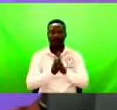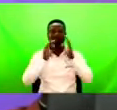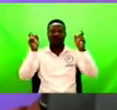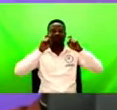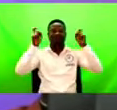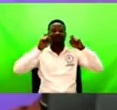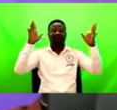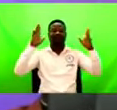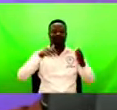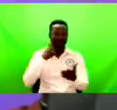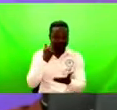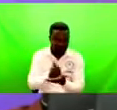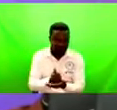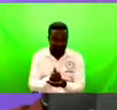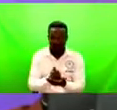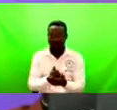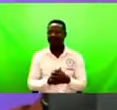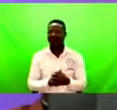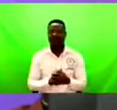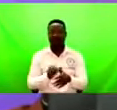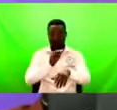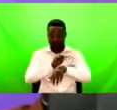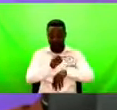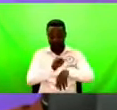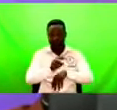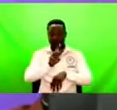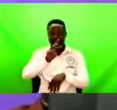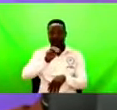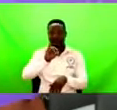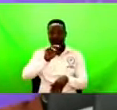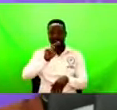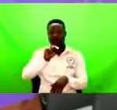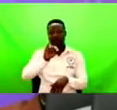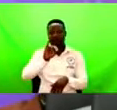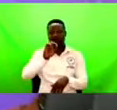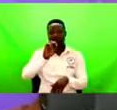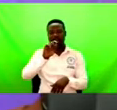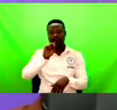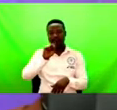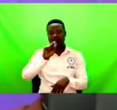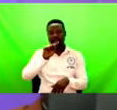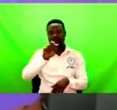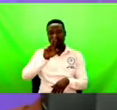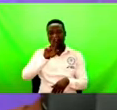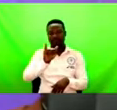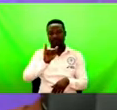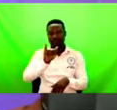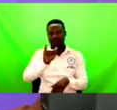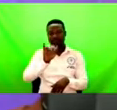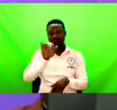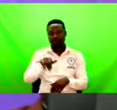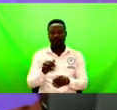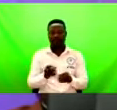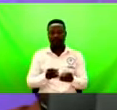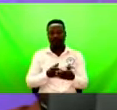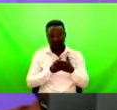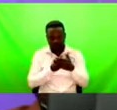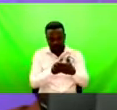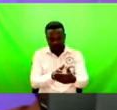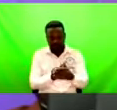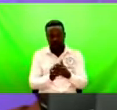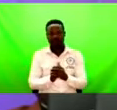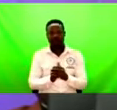Hallelujah. Ministry is manifestation. Ministry is direction.